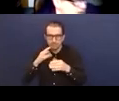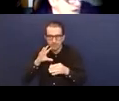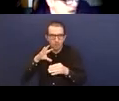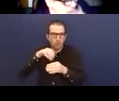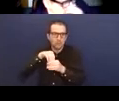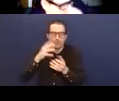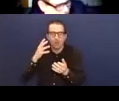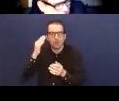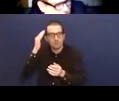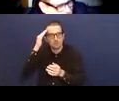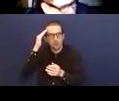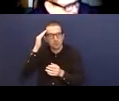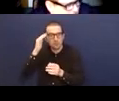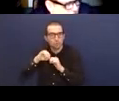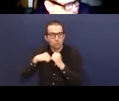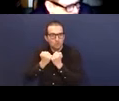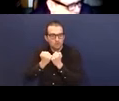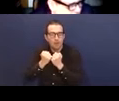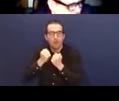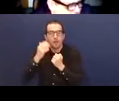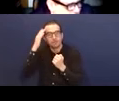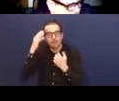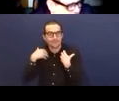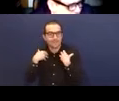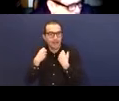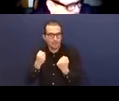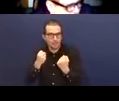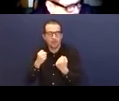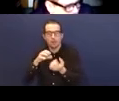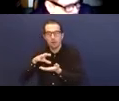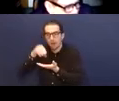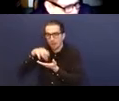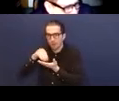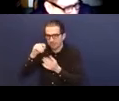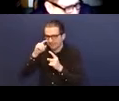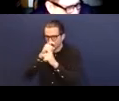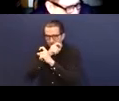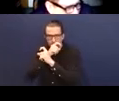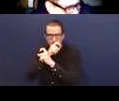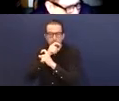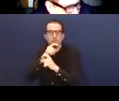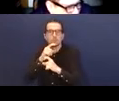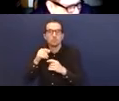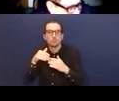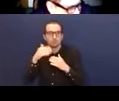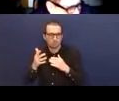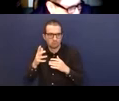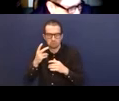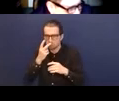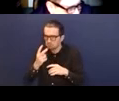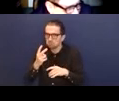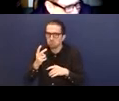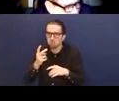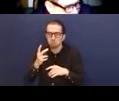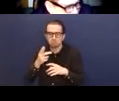this. And the testing of it has shown that it does pick up people on the autistic spectrum and other